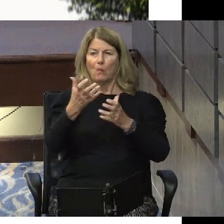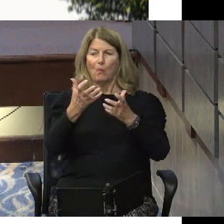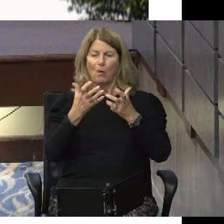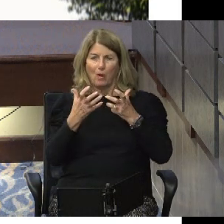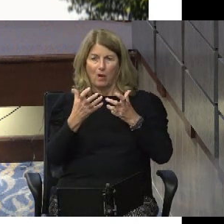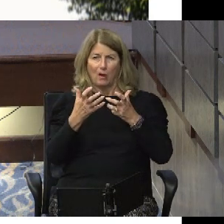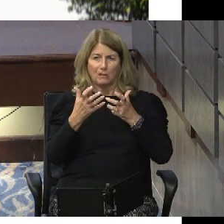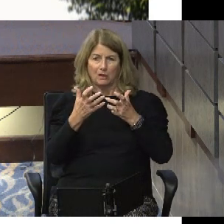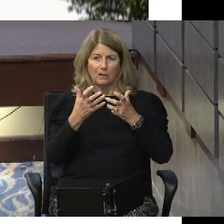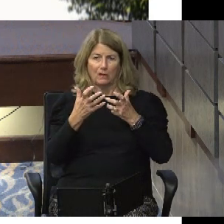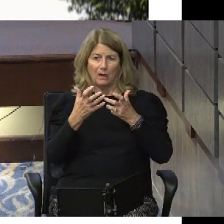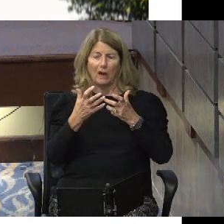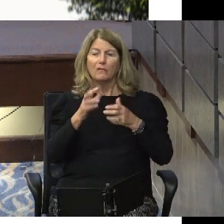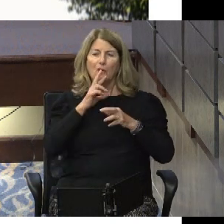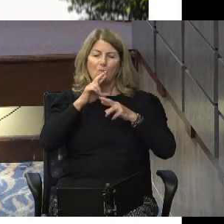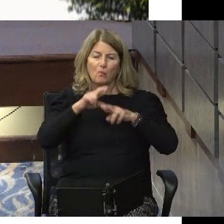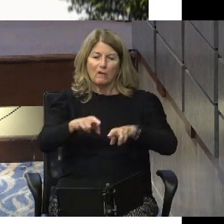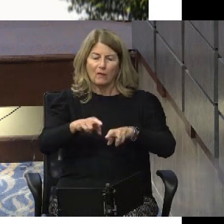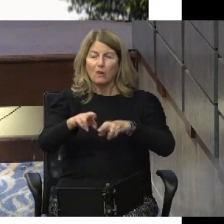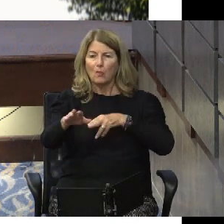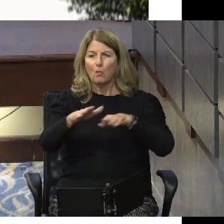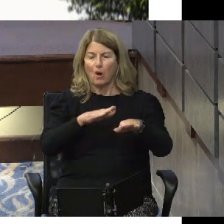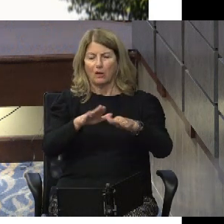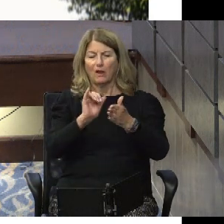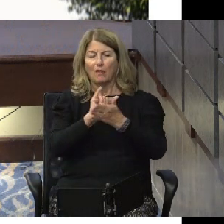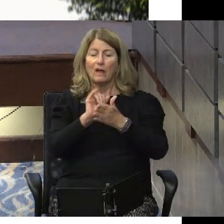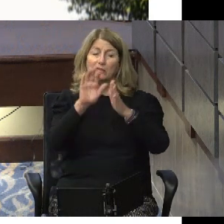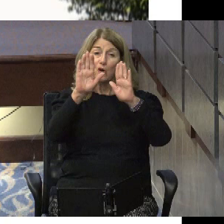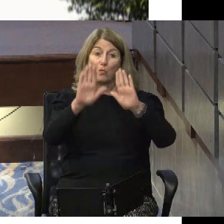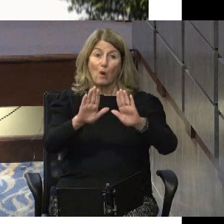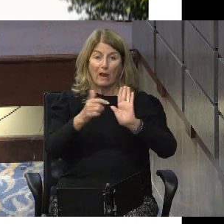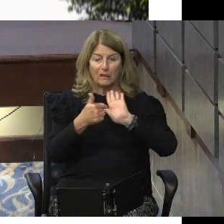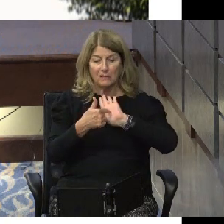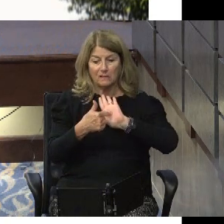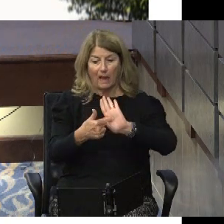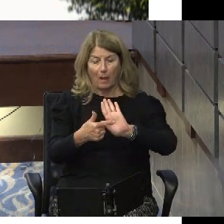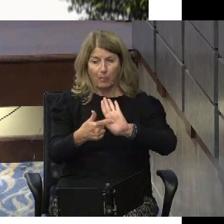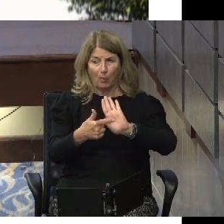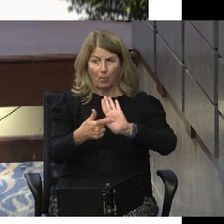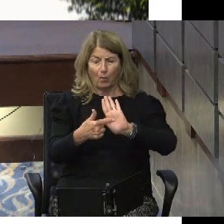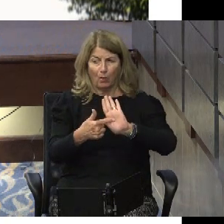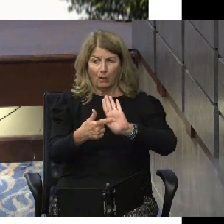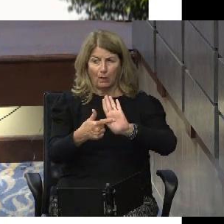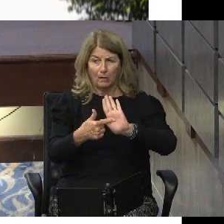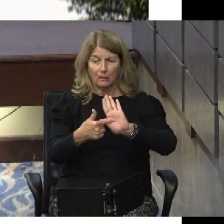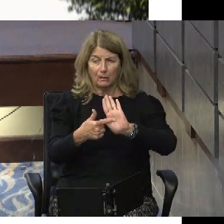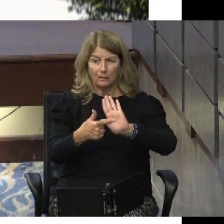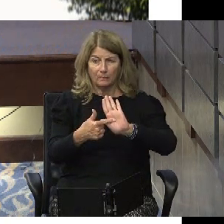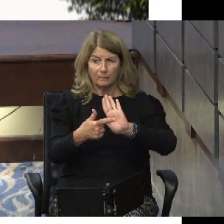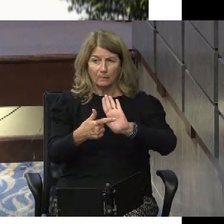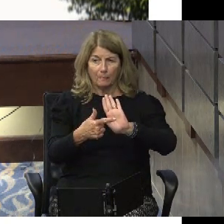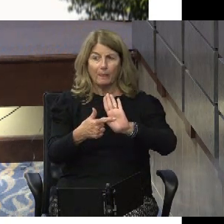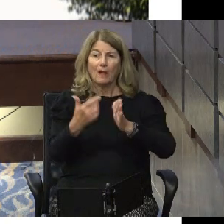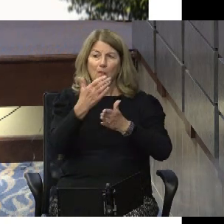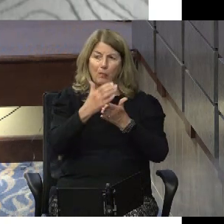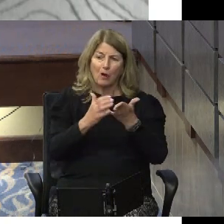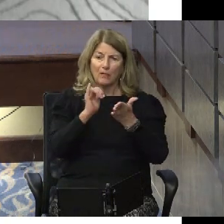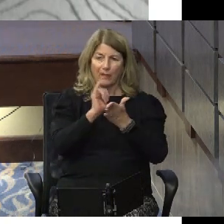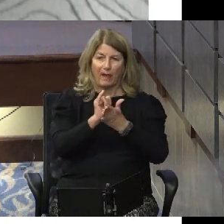at the Riverwalk. But this was a great example of a piece that's had a little bit more time to